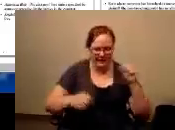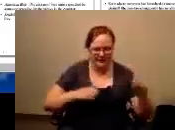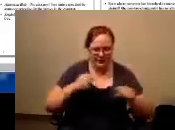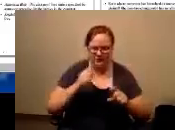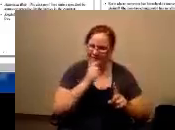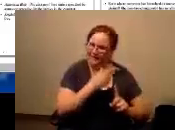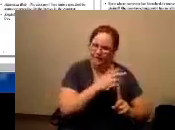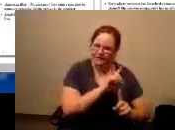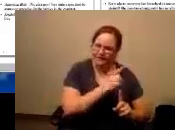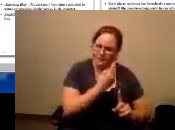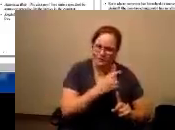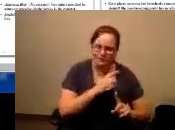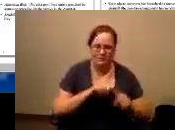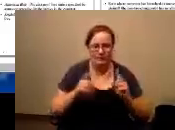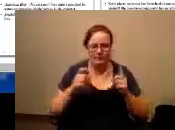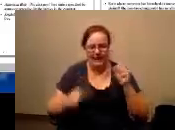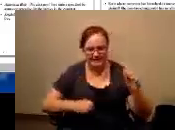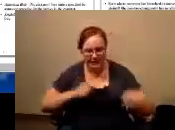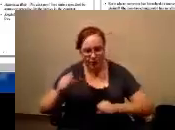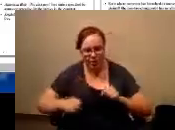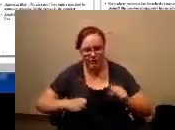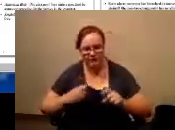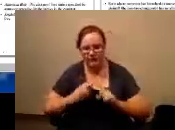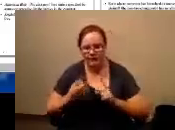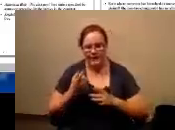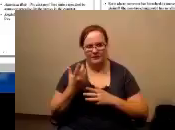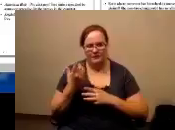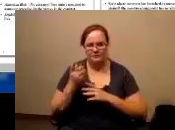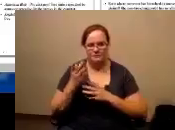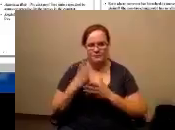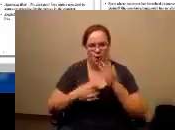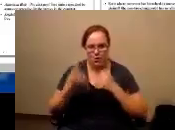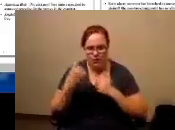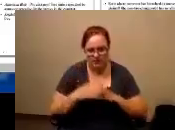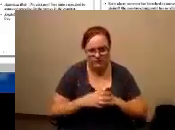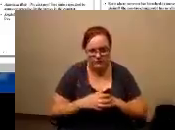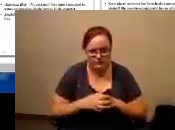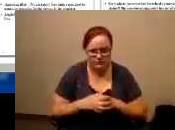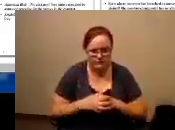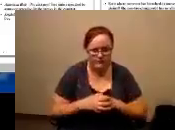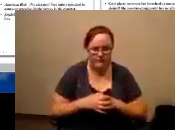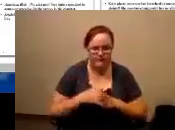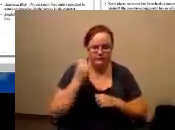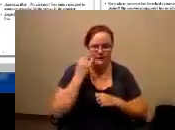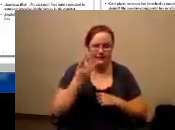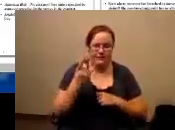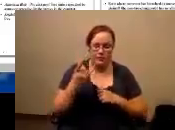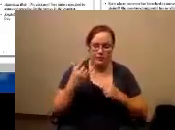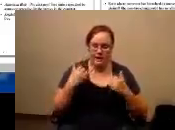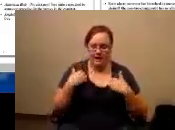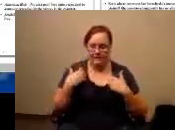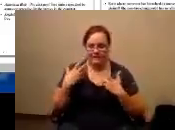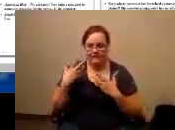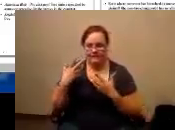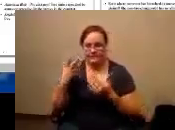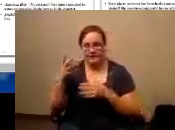If you sell the bicycle, then you ask for the difference between what the contract price was and what you ultimately got for the